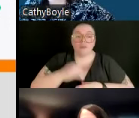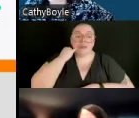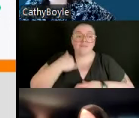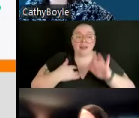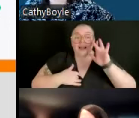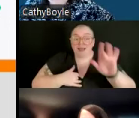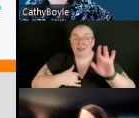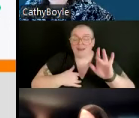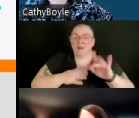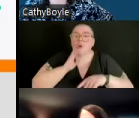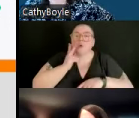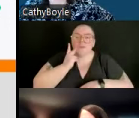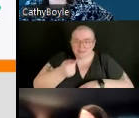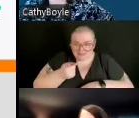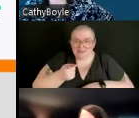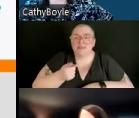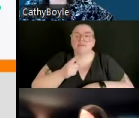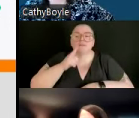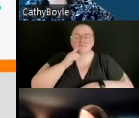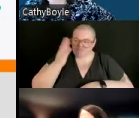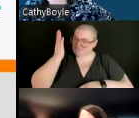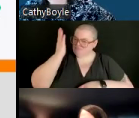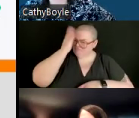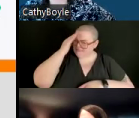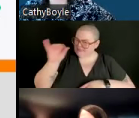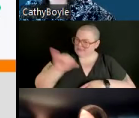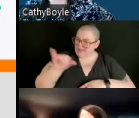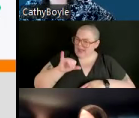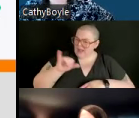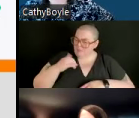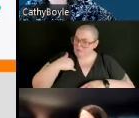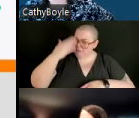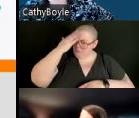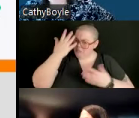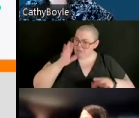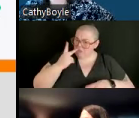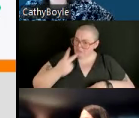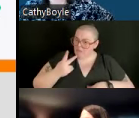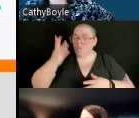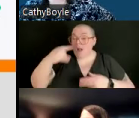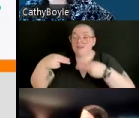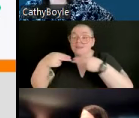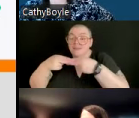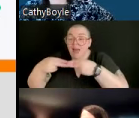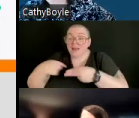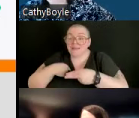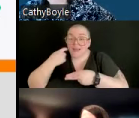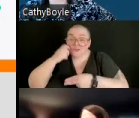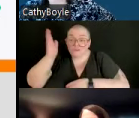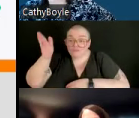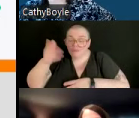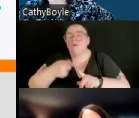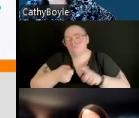clicking on these, you're going to see that it looks very familiar because guess what? All the slides you just saw are lifted straight from the